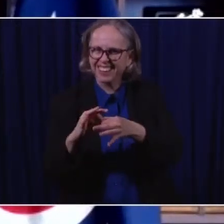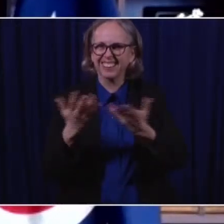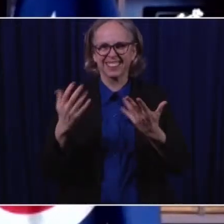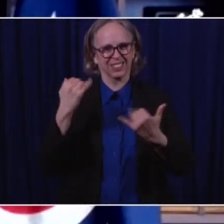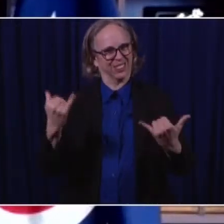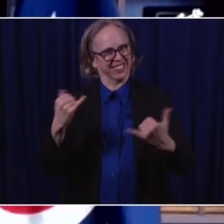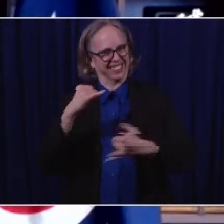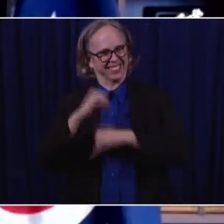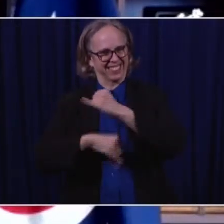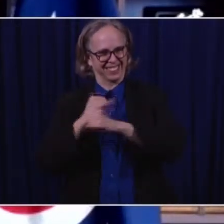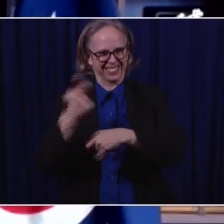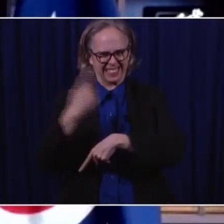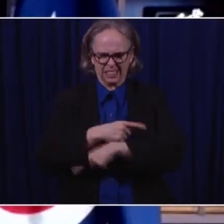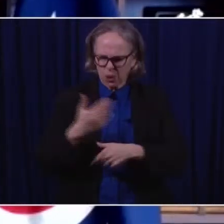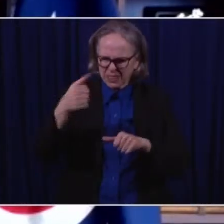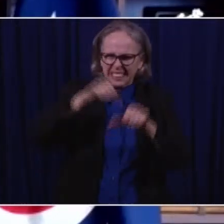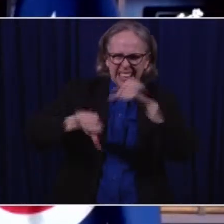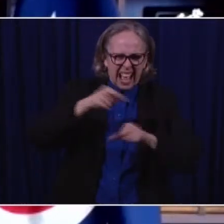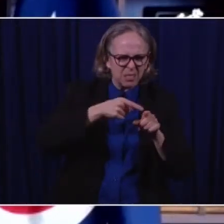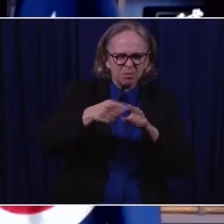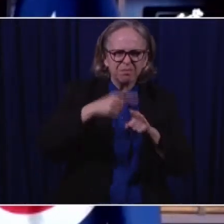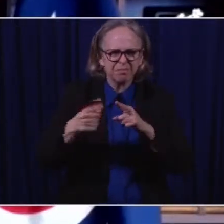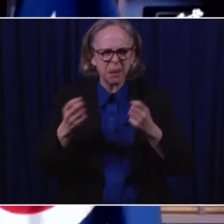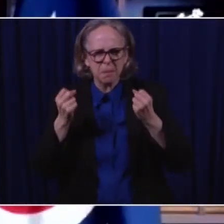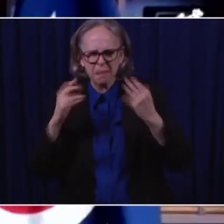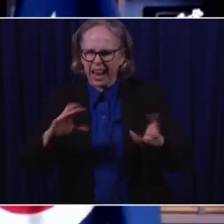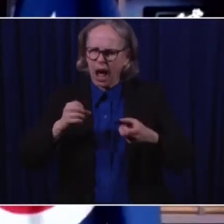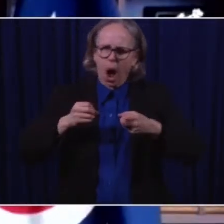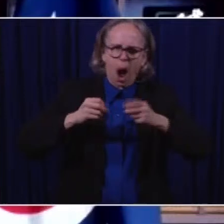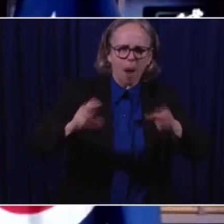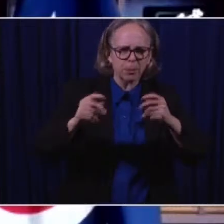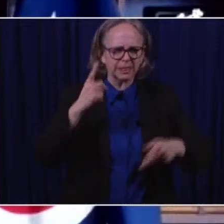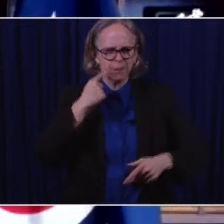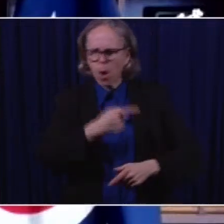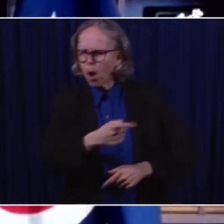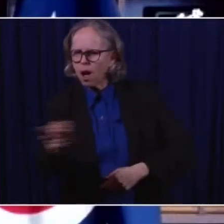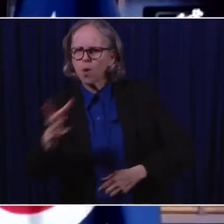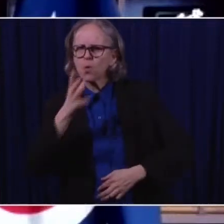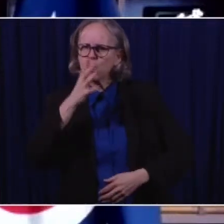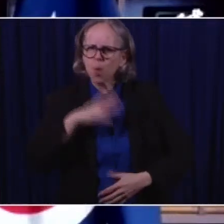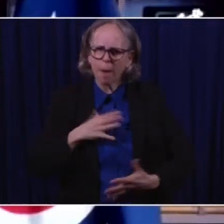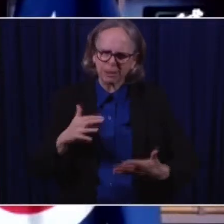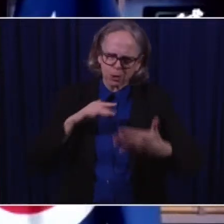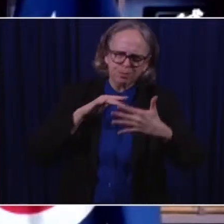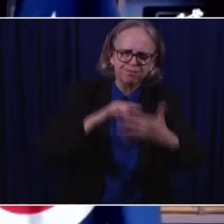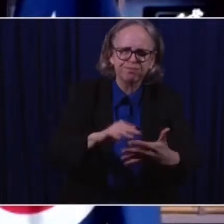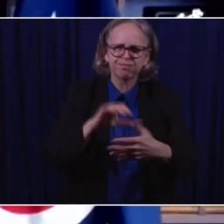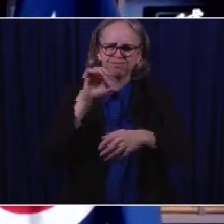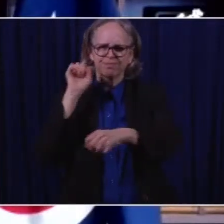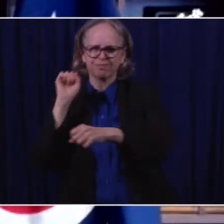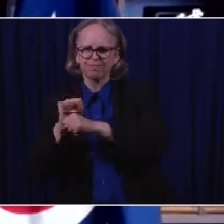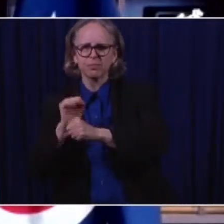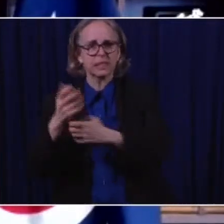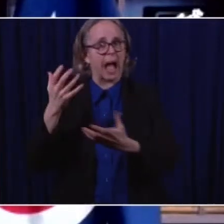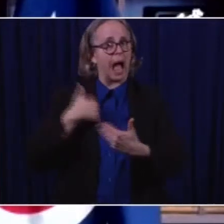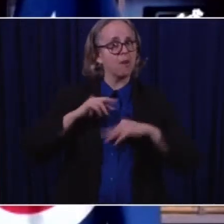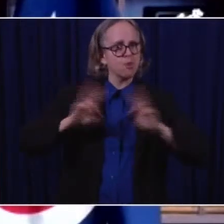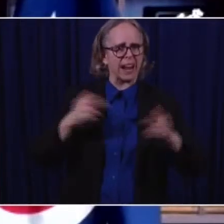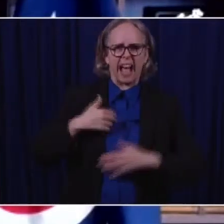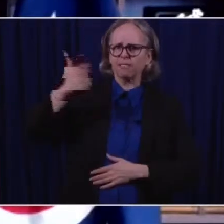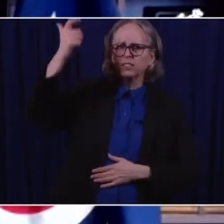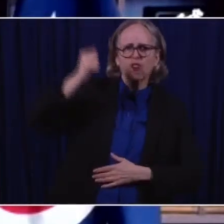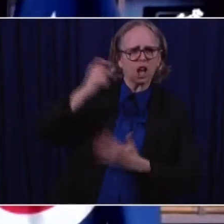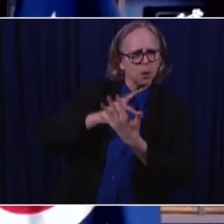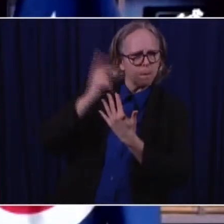in the state, particularly through the Choose Ohio First Scholarship Program. So if you have a daughter or a granddaughter that's